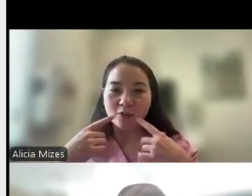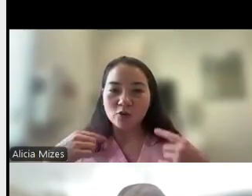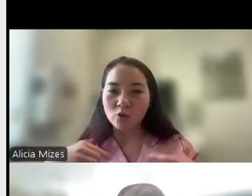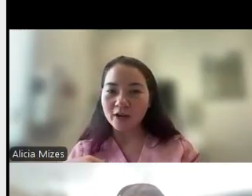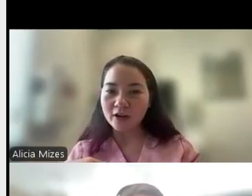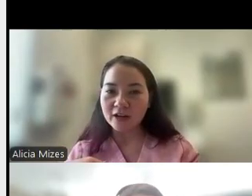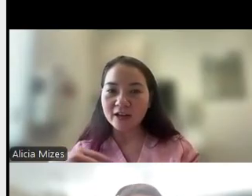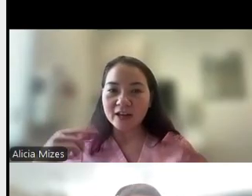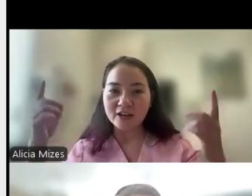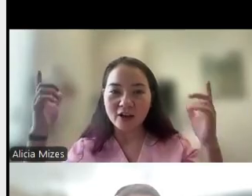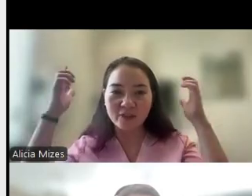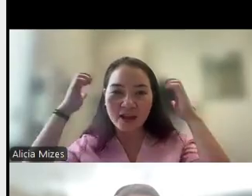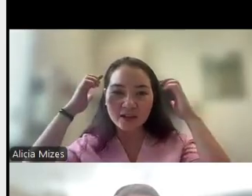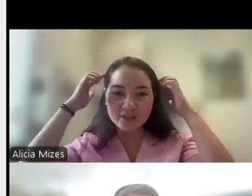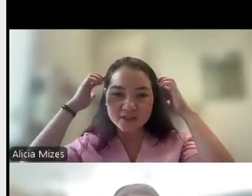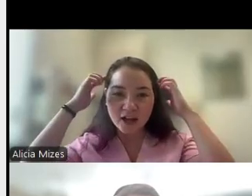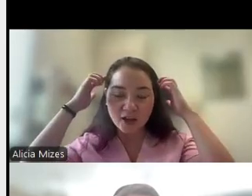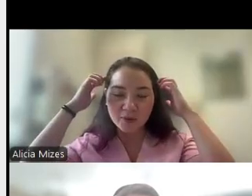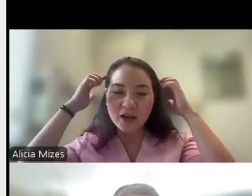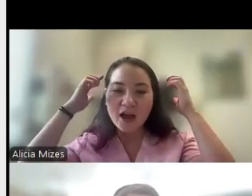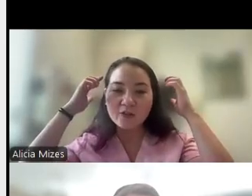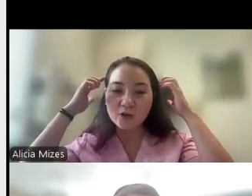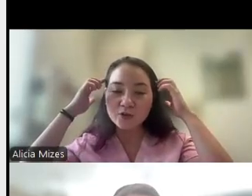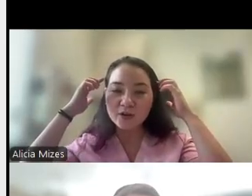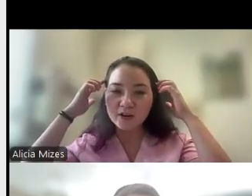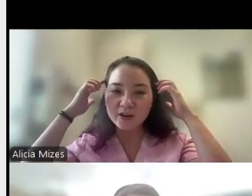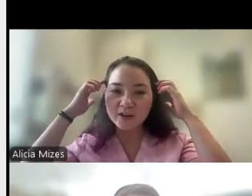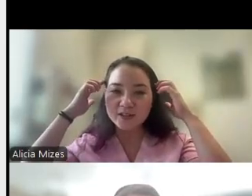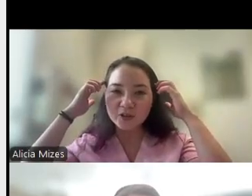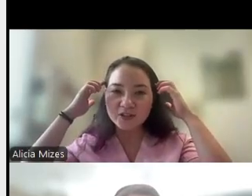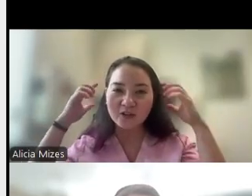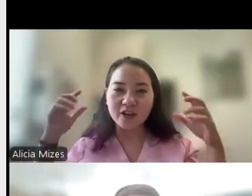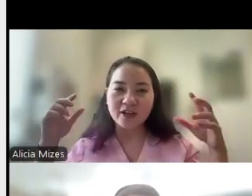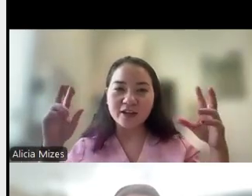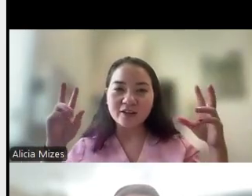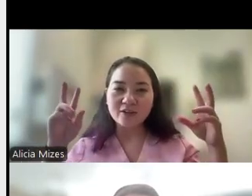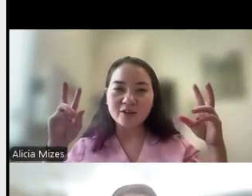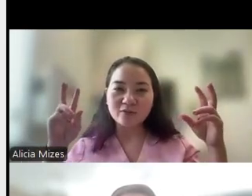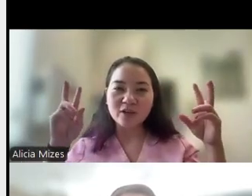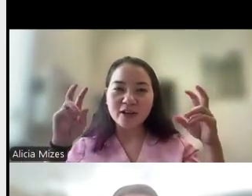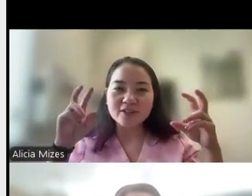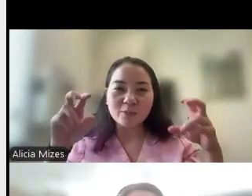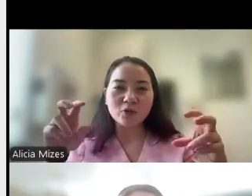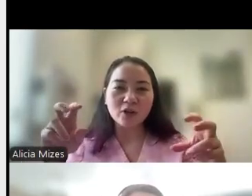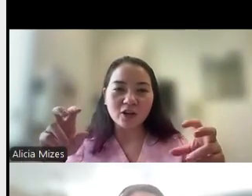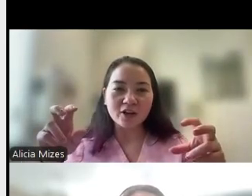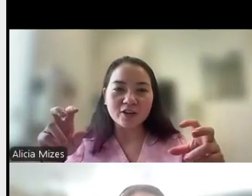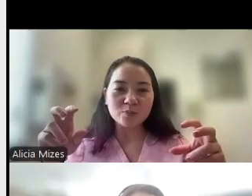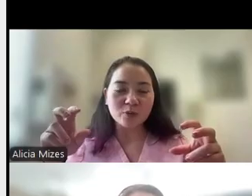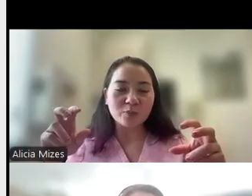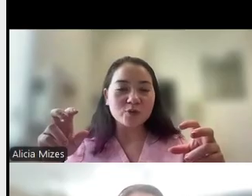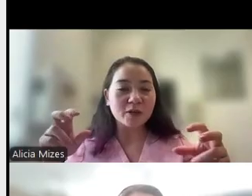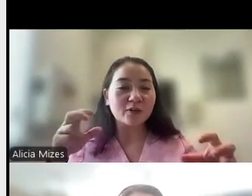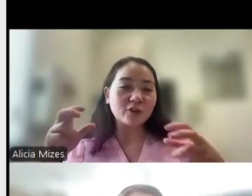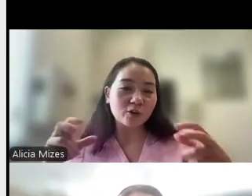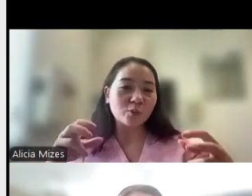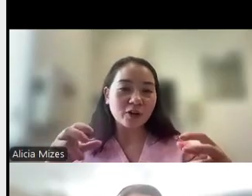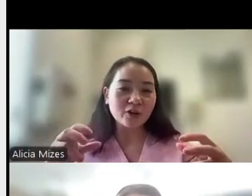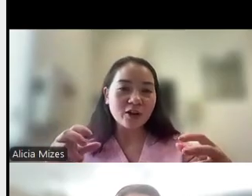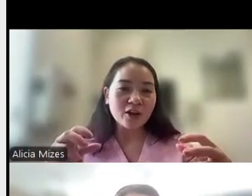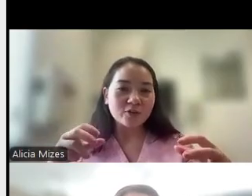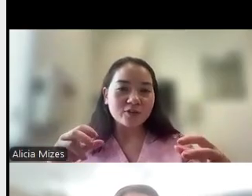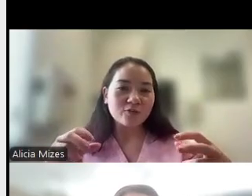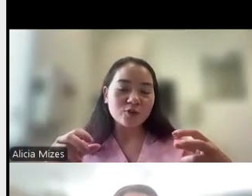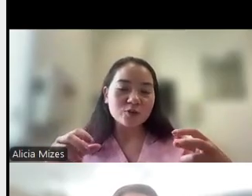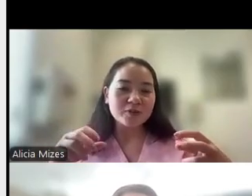lips, in the groin area, and on the scalp. And those are areas that we say are like less typical areas where the moles may look a little